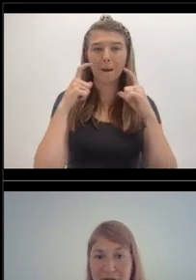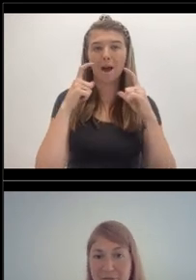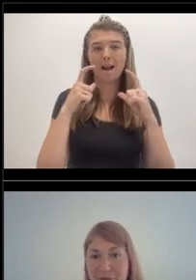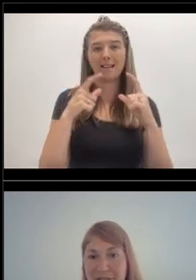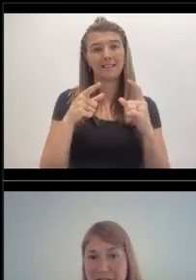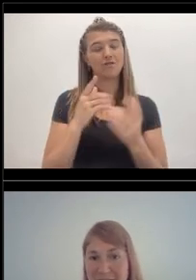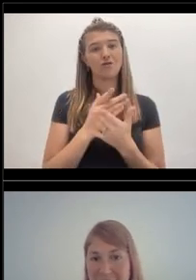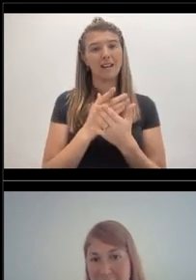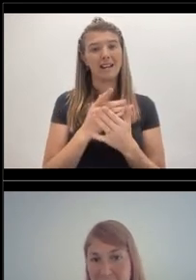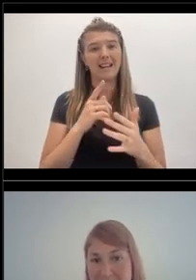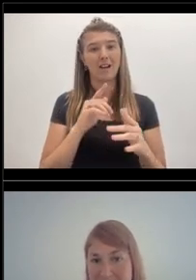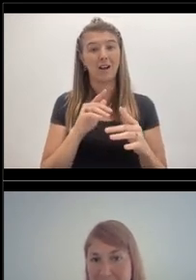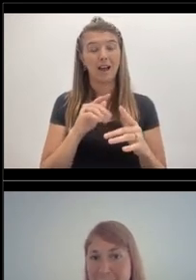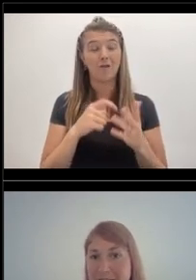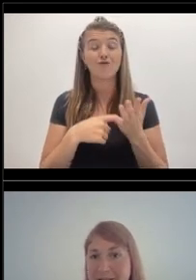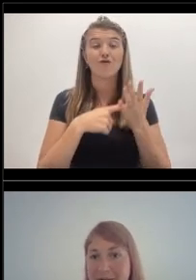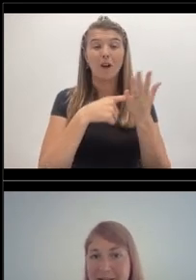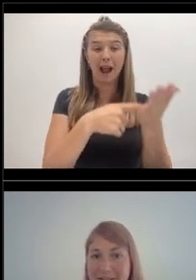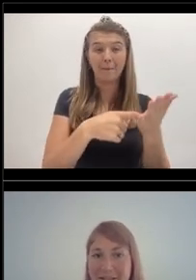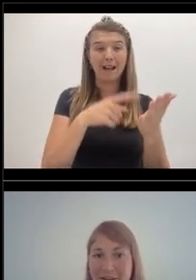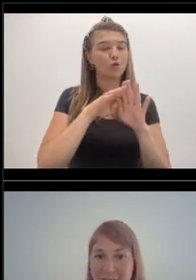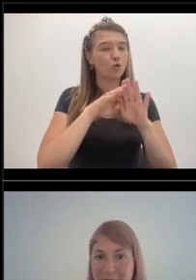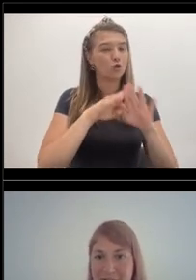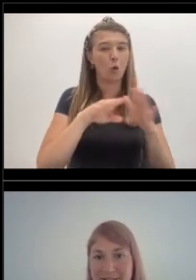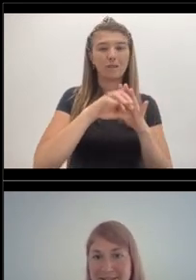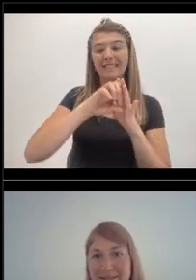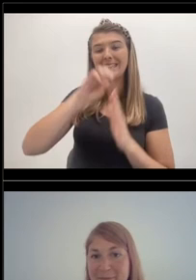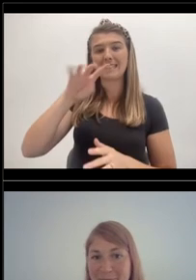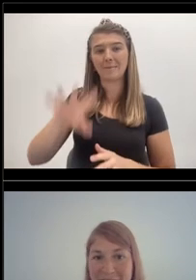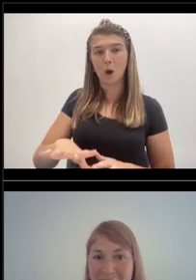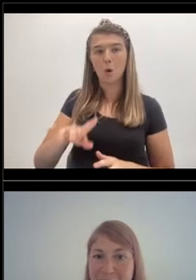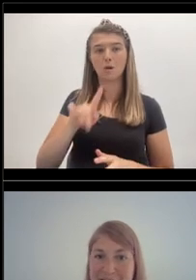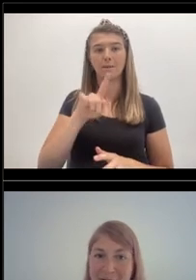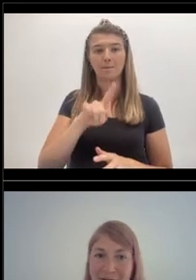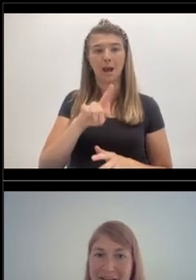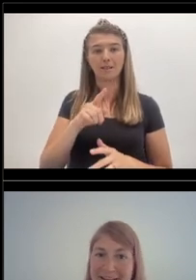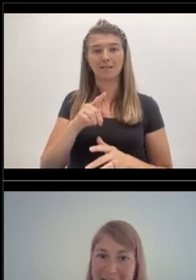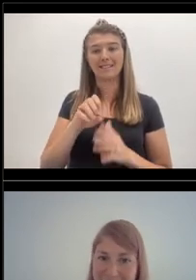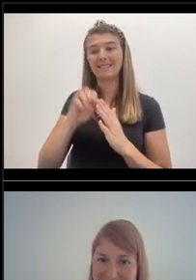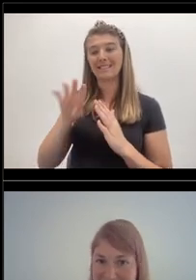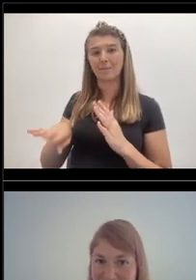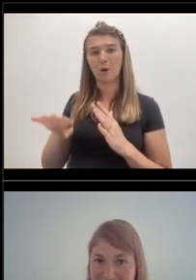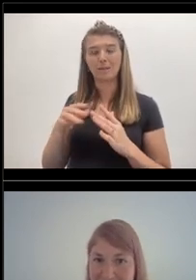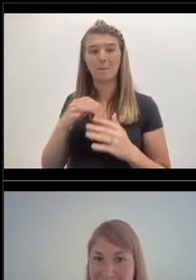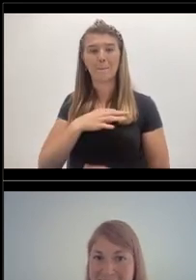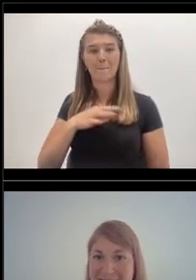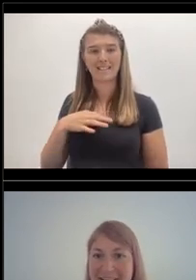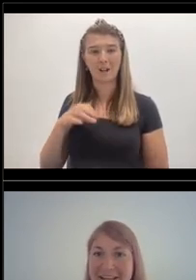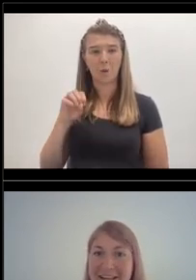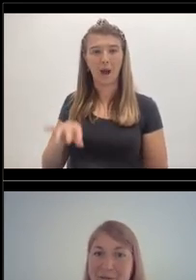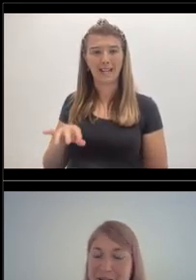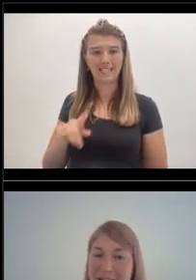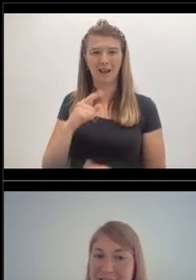to not dispose it in your plastic ways, but actually dispose it as medical waste. I don't think that anyone can do that,